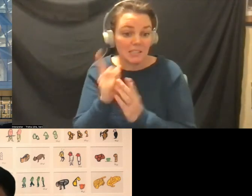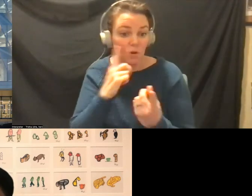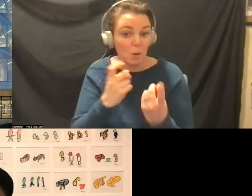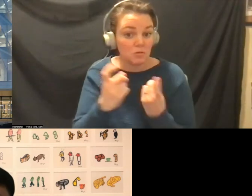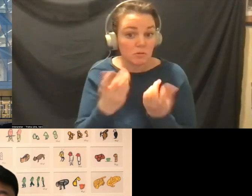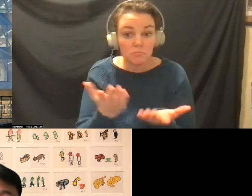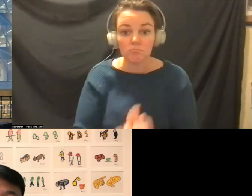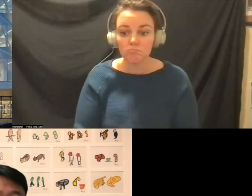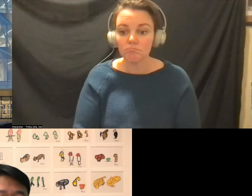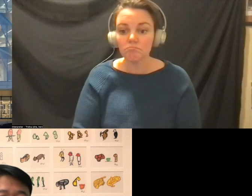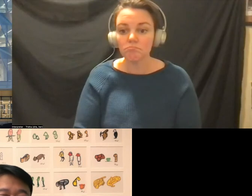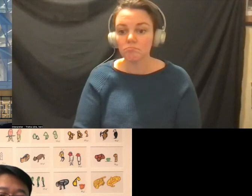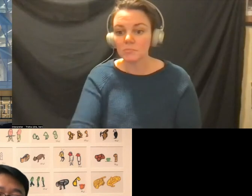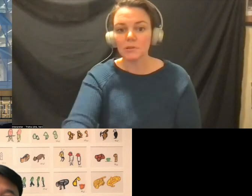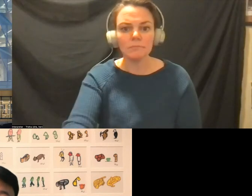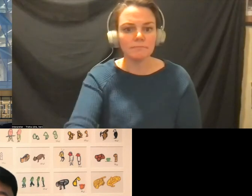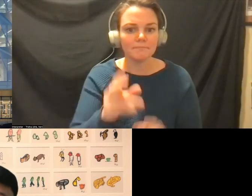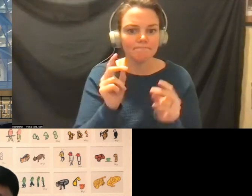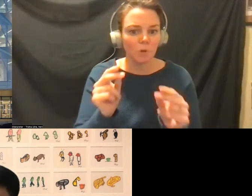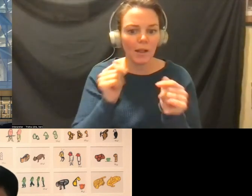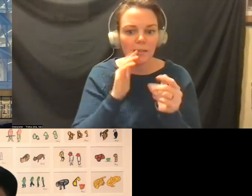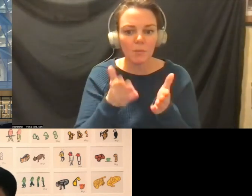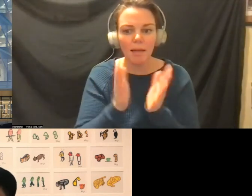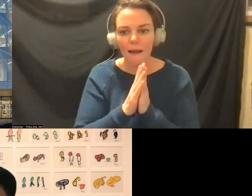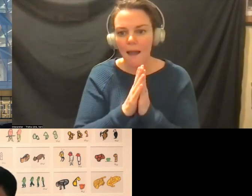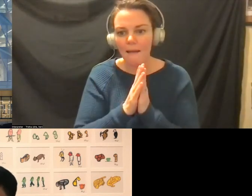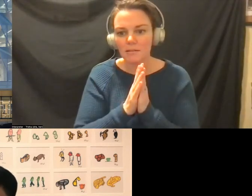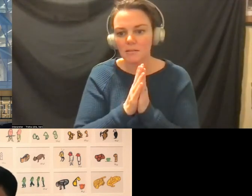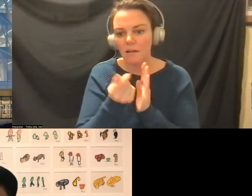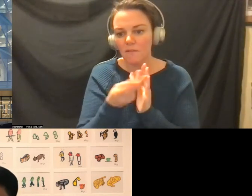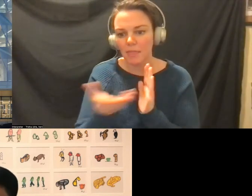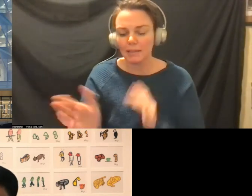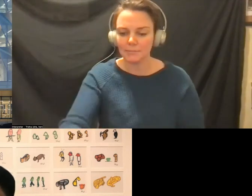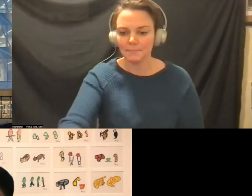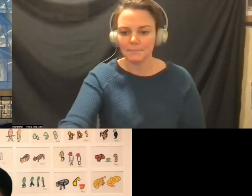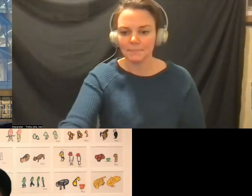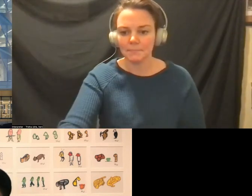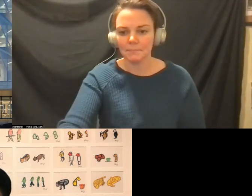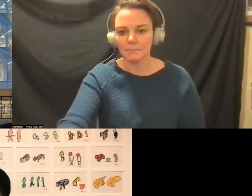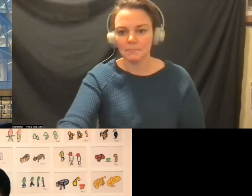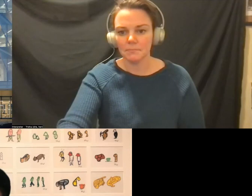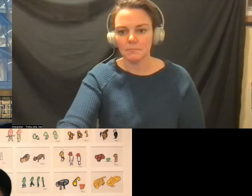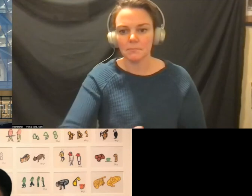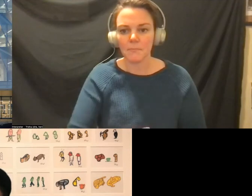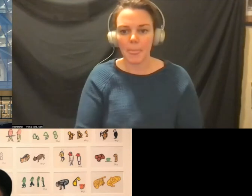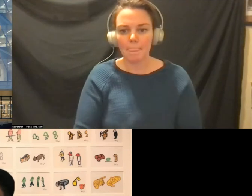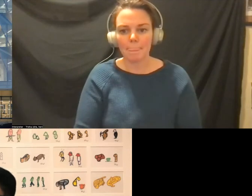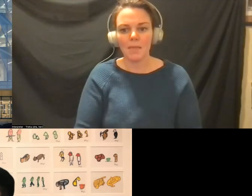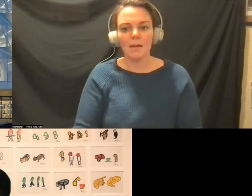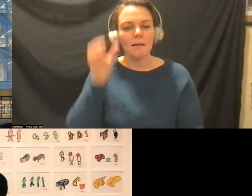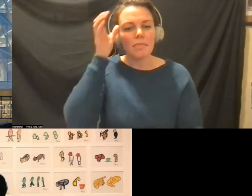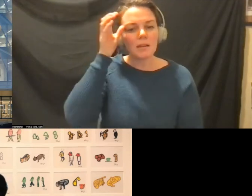questions. So let me just quickly ask you a couple of questions. There's this also concept or